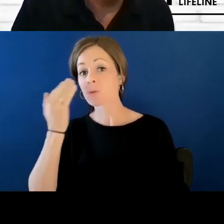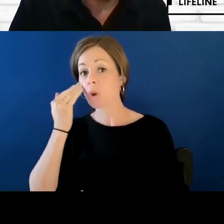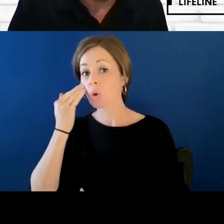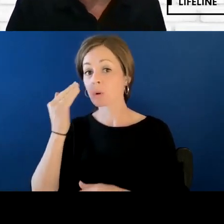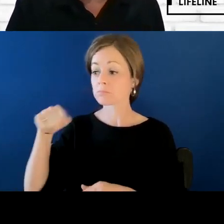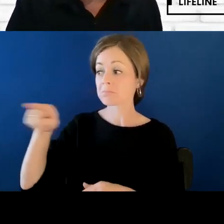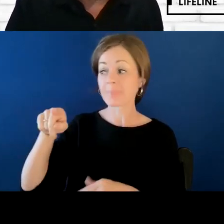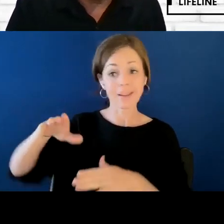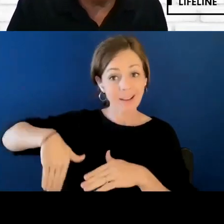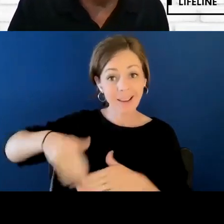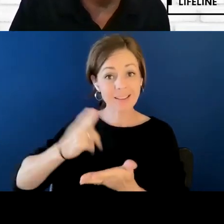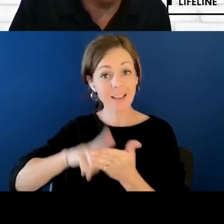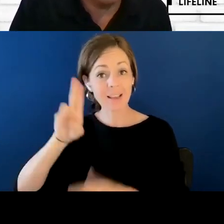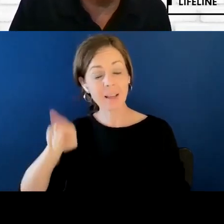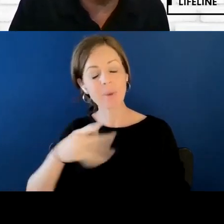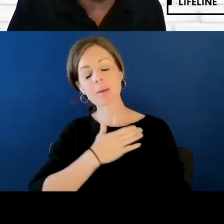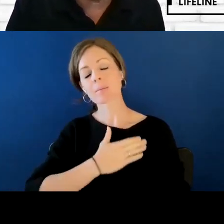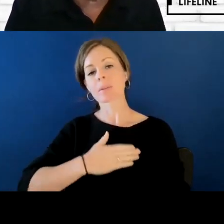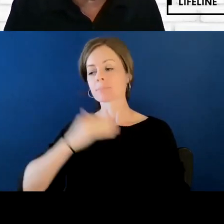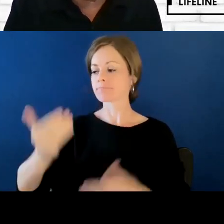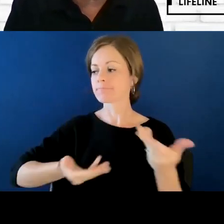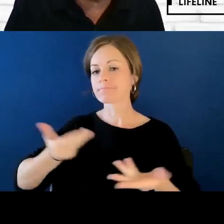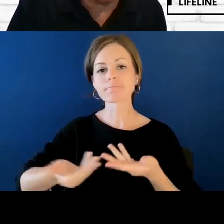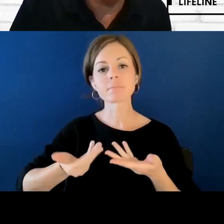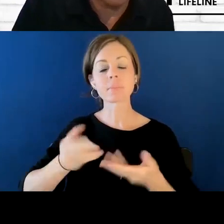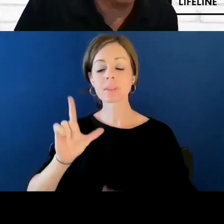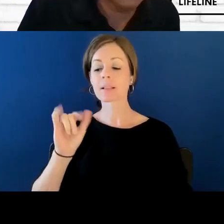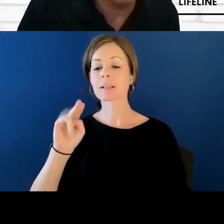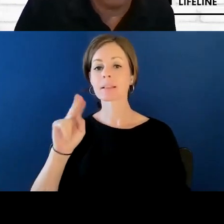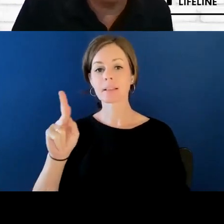up, please have them, and the link will be placed in the box for